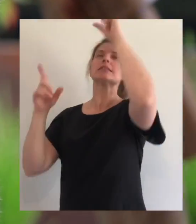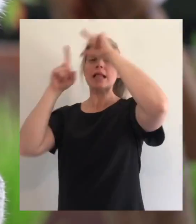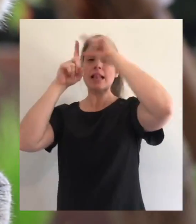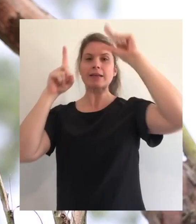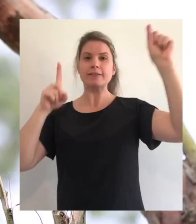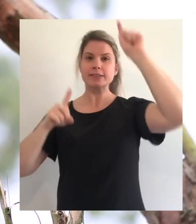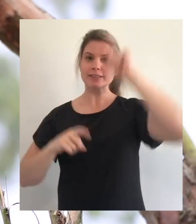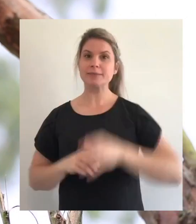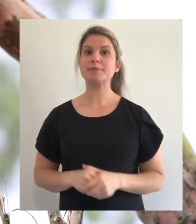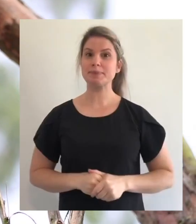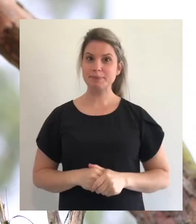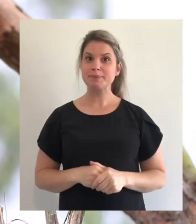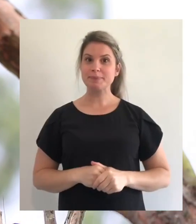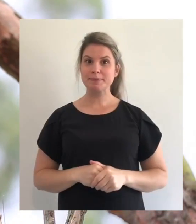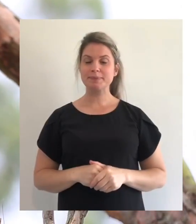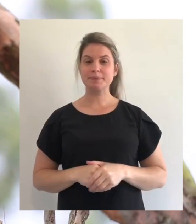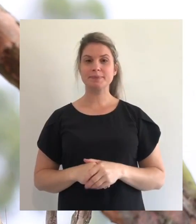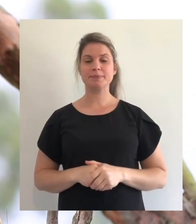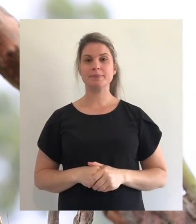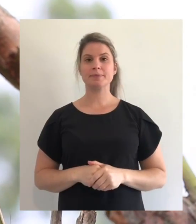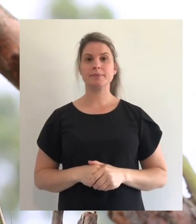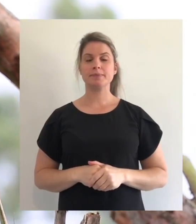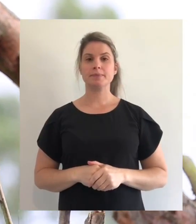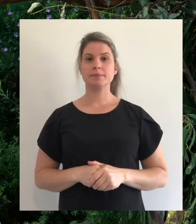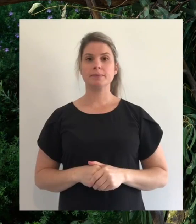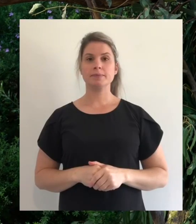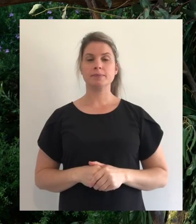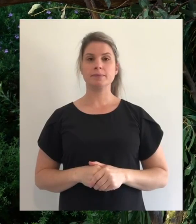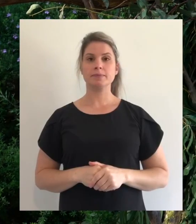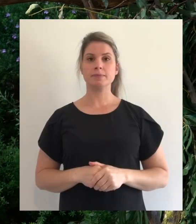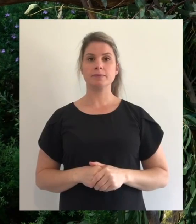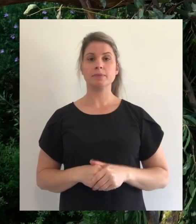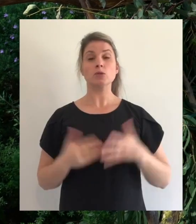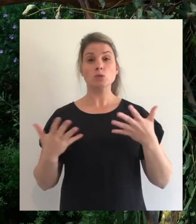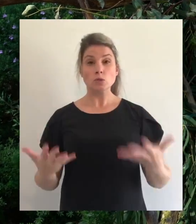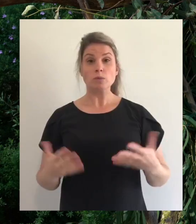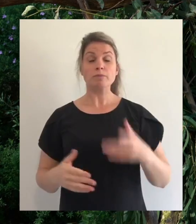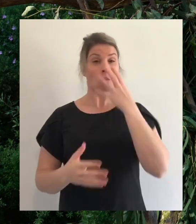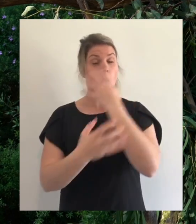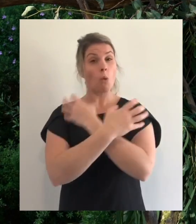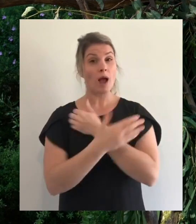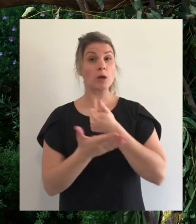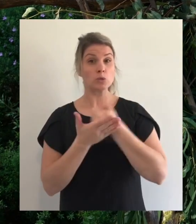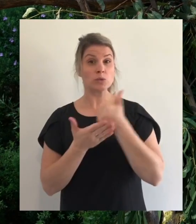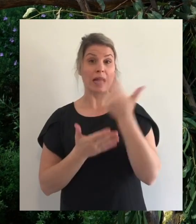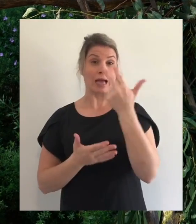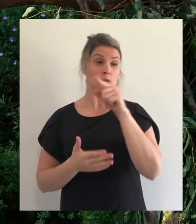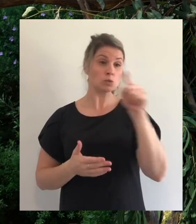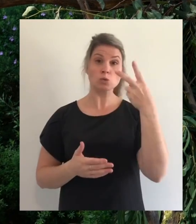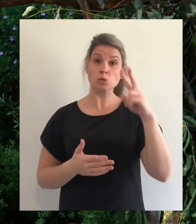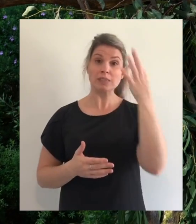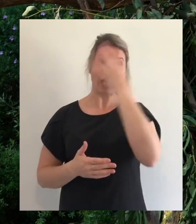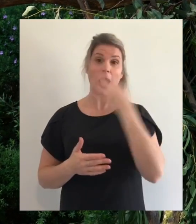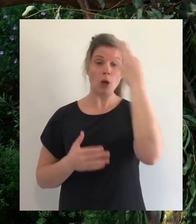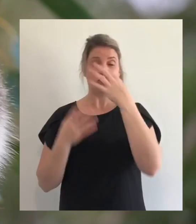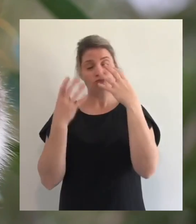where those leaves are waiting for them. So even though koalas are pretty inactive for most of the day, so around 18 to 20 hours a day